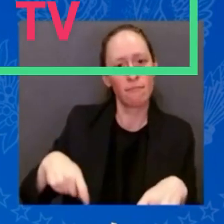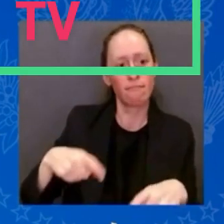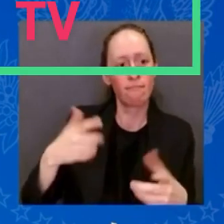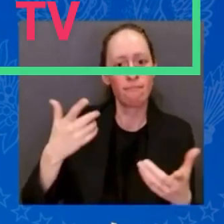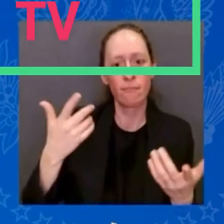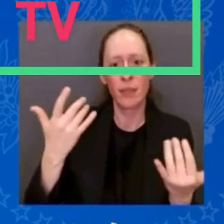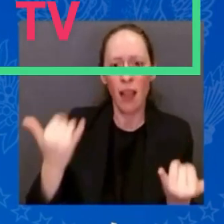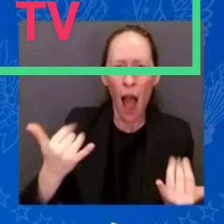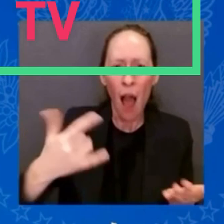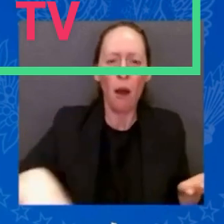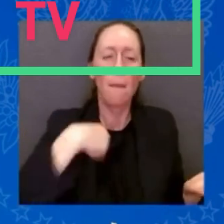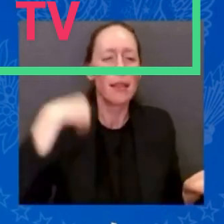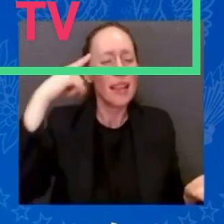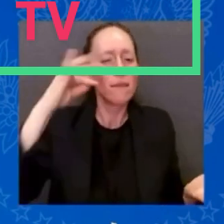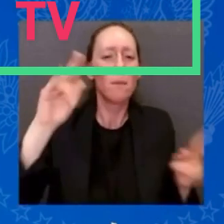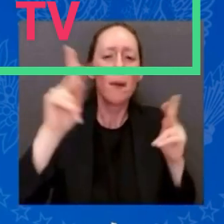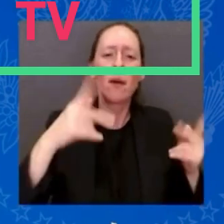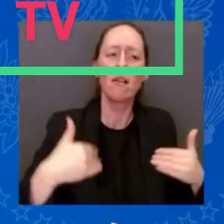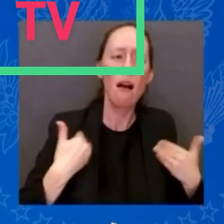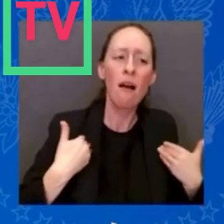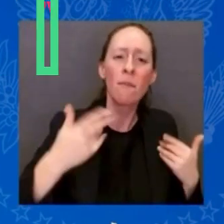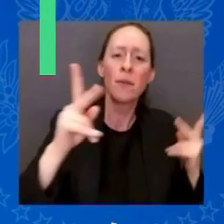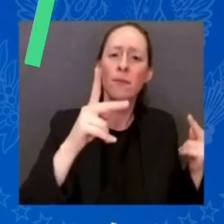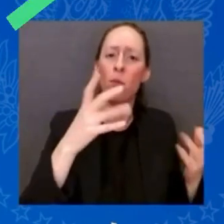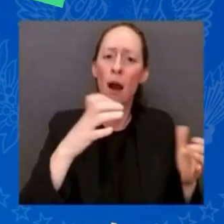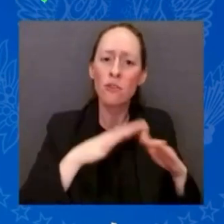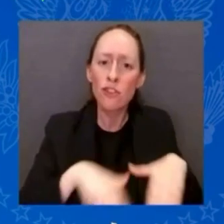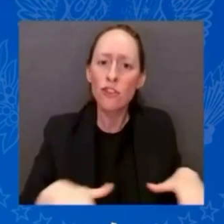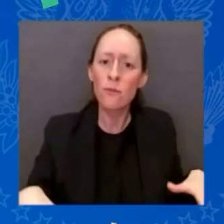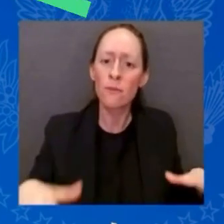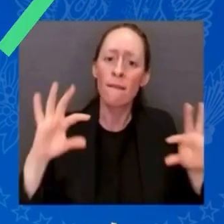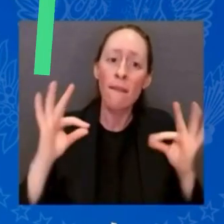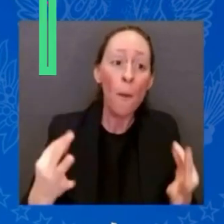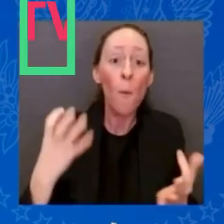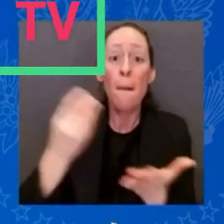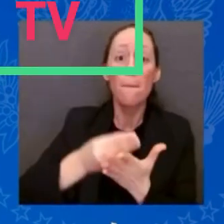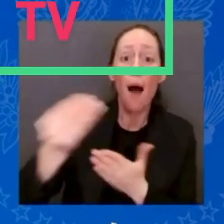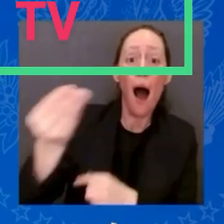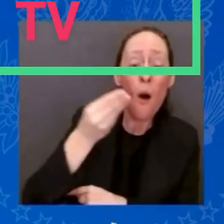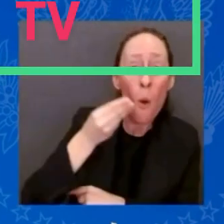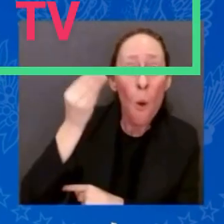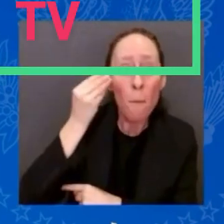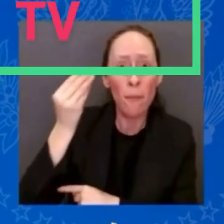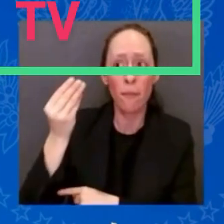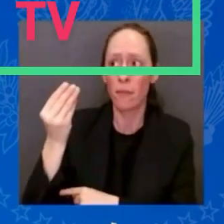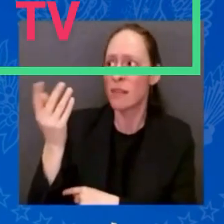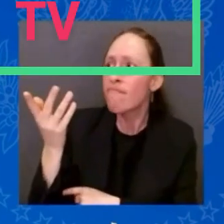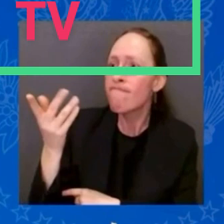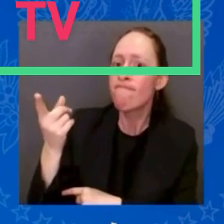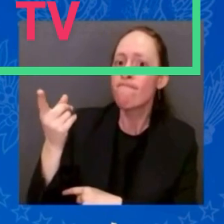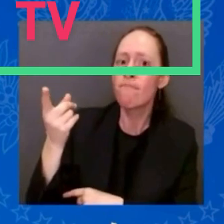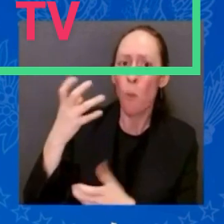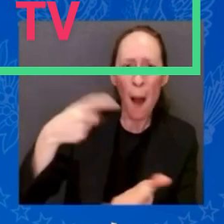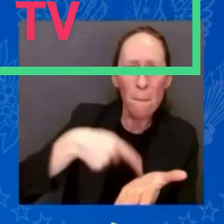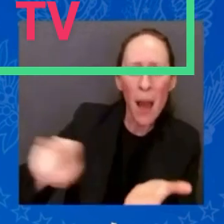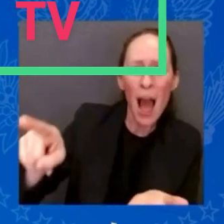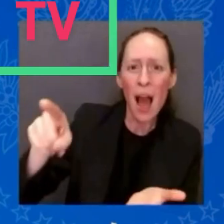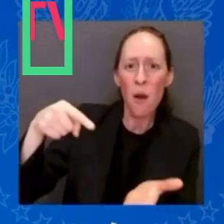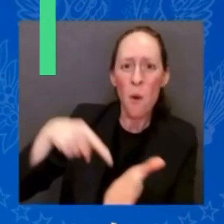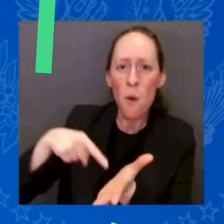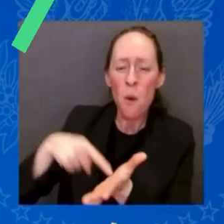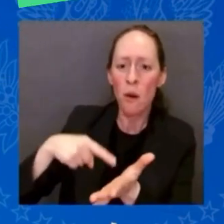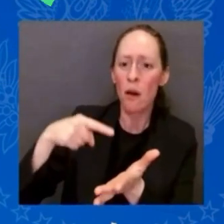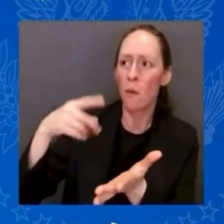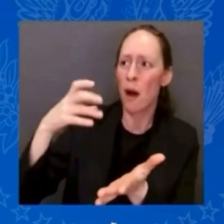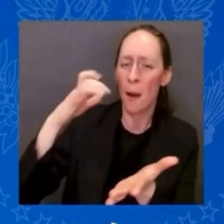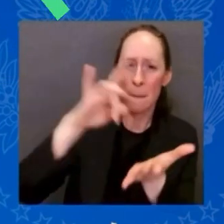young, putting off buying their first home so they can get out from under student loans. Hope on the horizon, thanks to relief that I